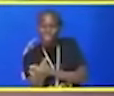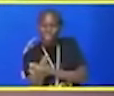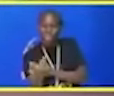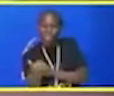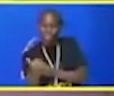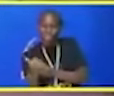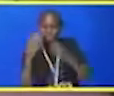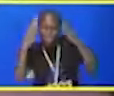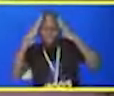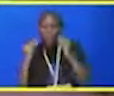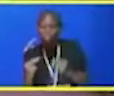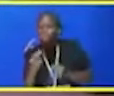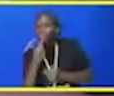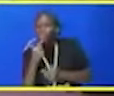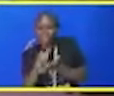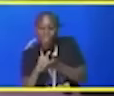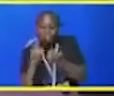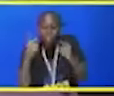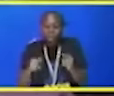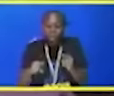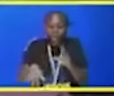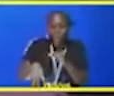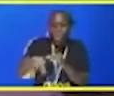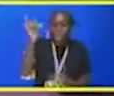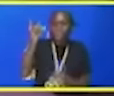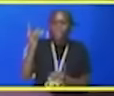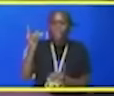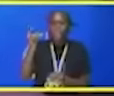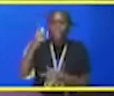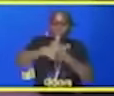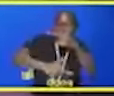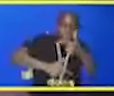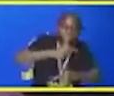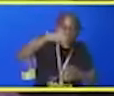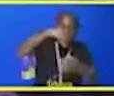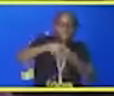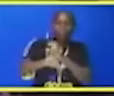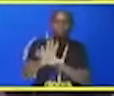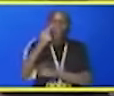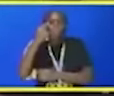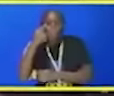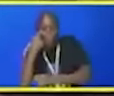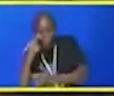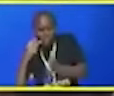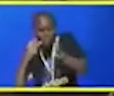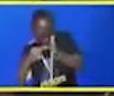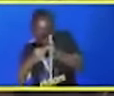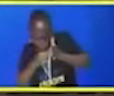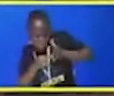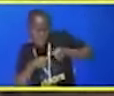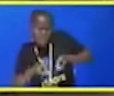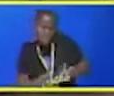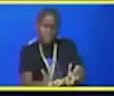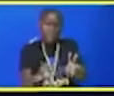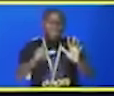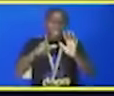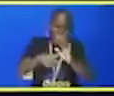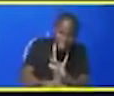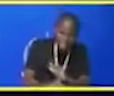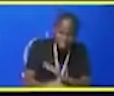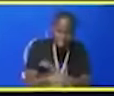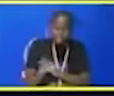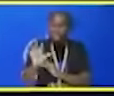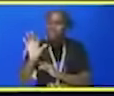if I have found grace in your sight, show me now thy way. Then verse 18, he now said, show